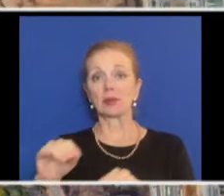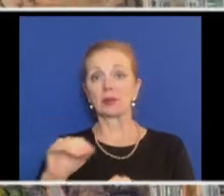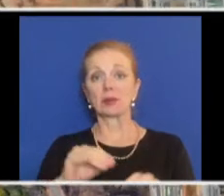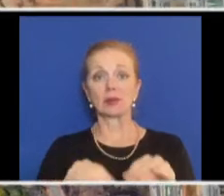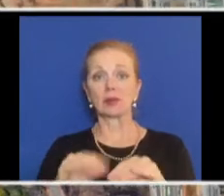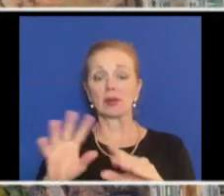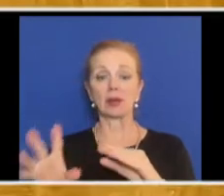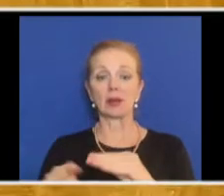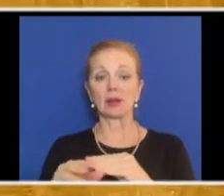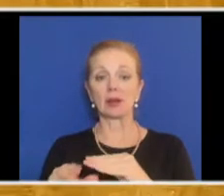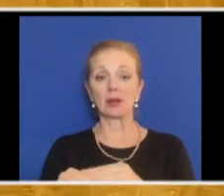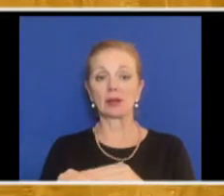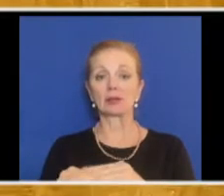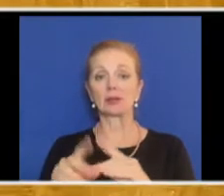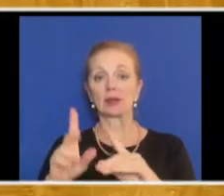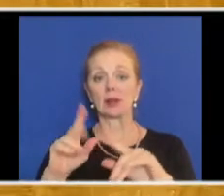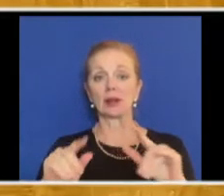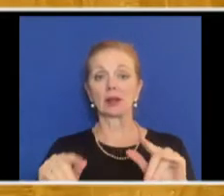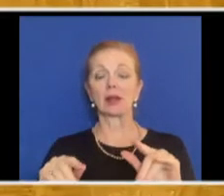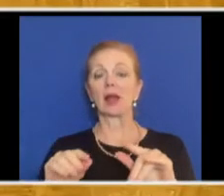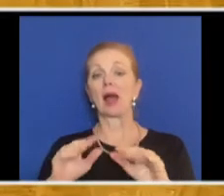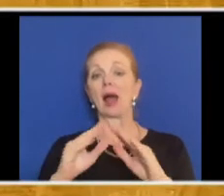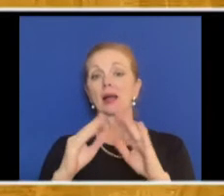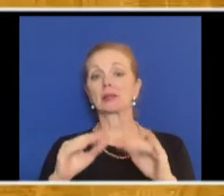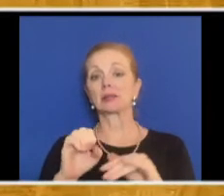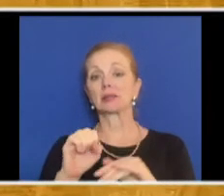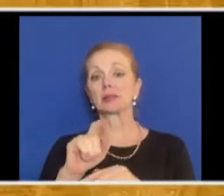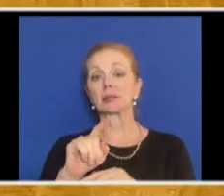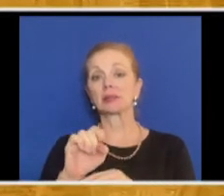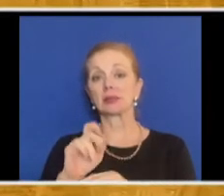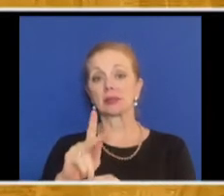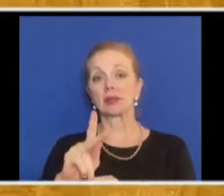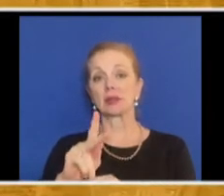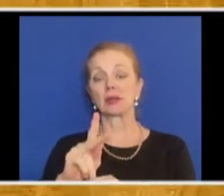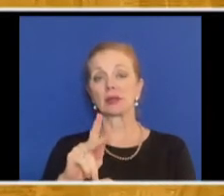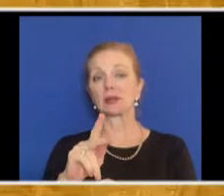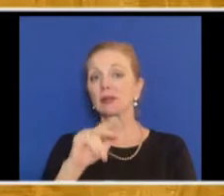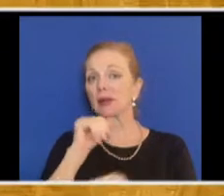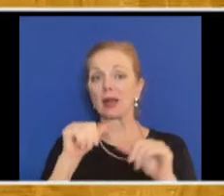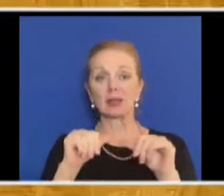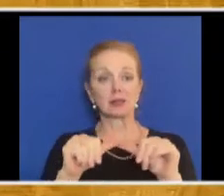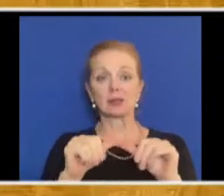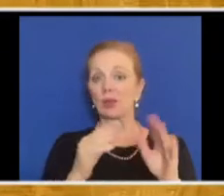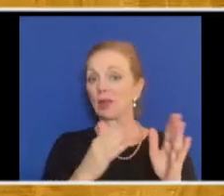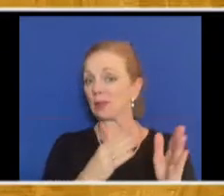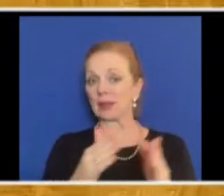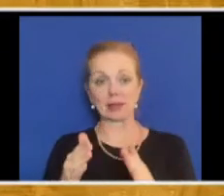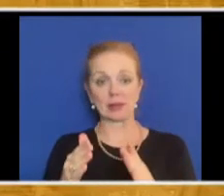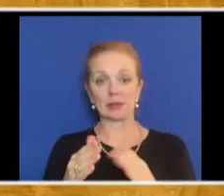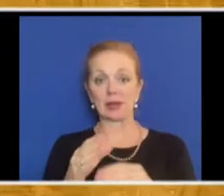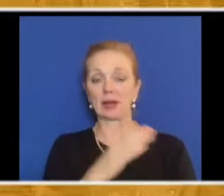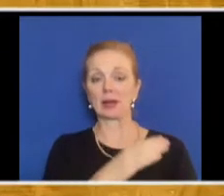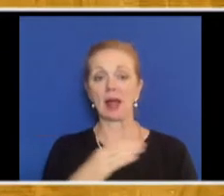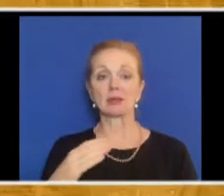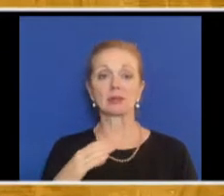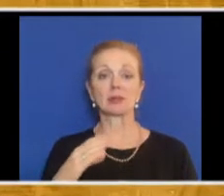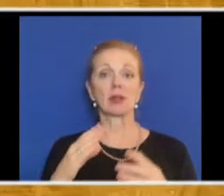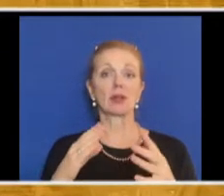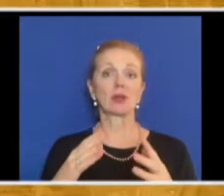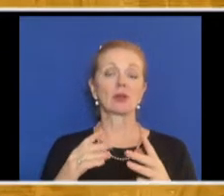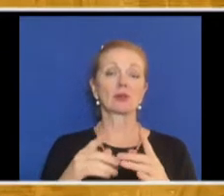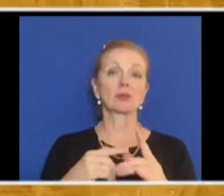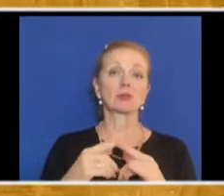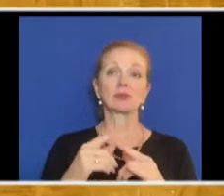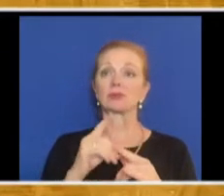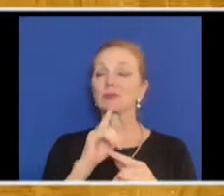adding to our diverse housing stock as Dave mentioned and we recognize it it's not consistent with a plan and councilmember Mayfield has pointed out some concerns with